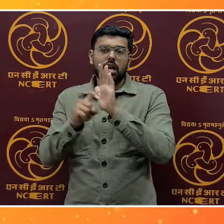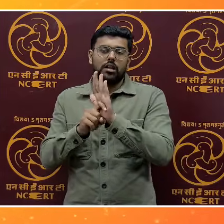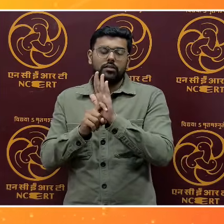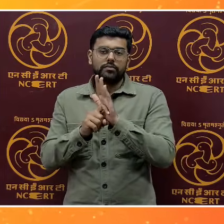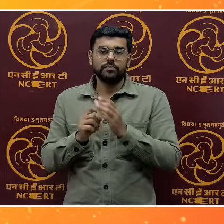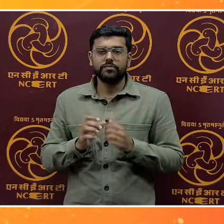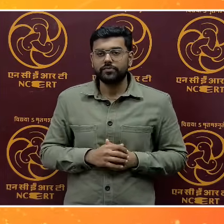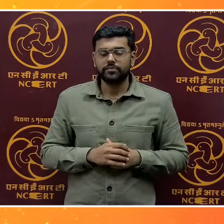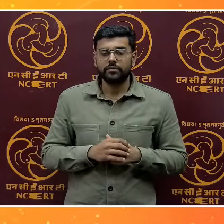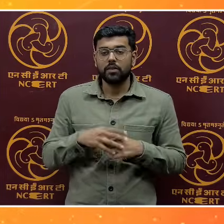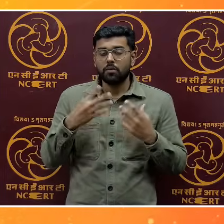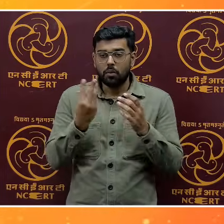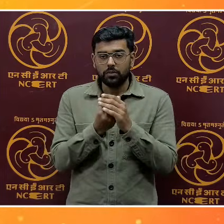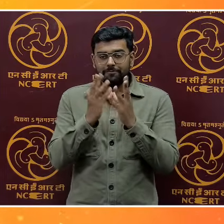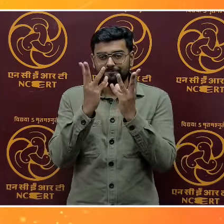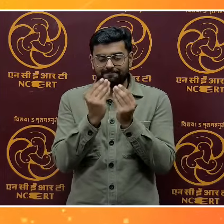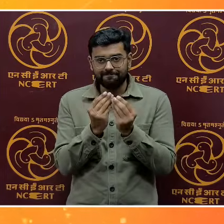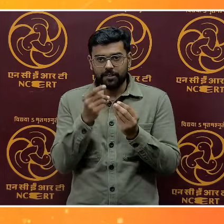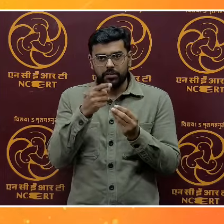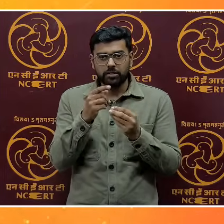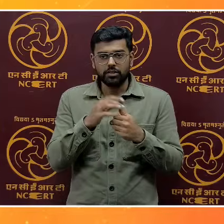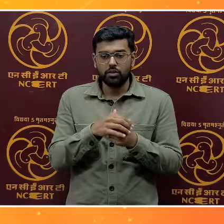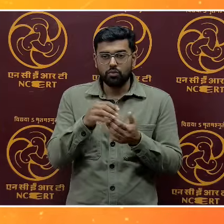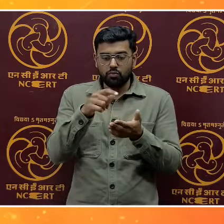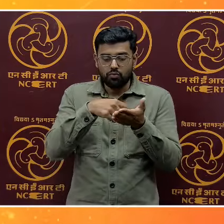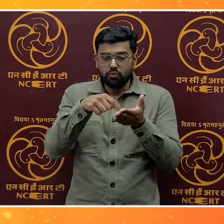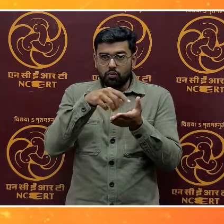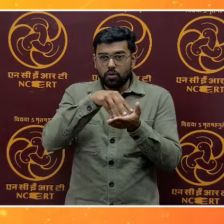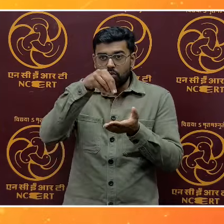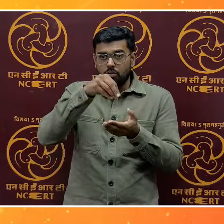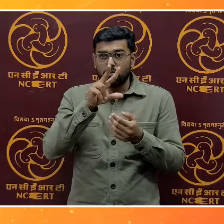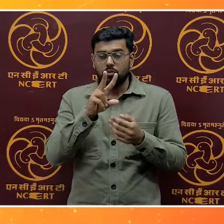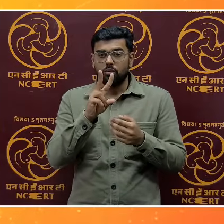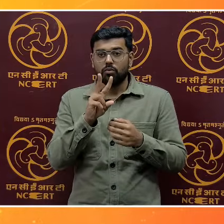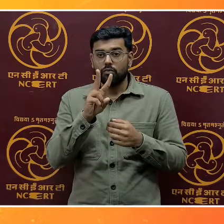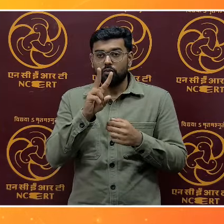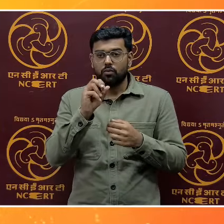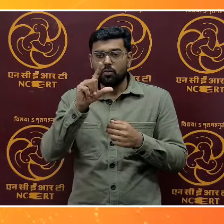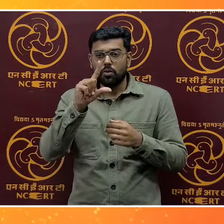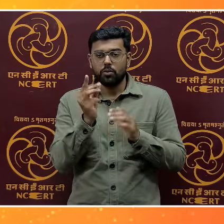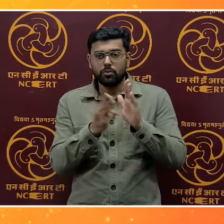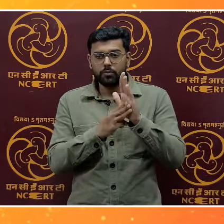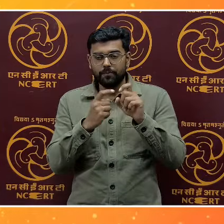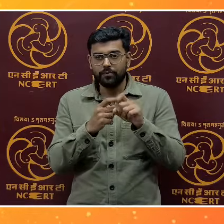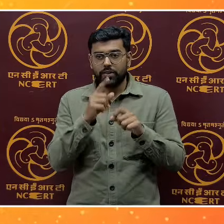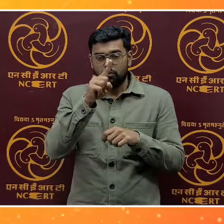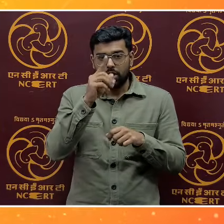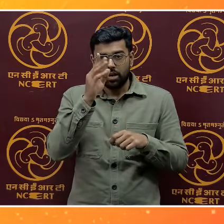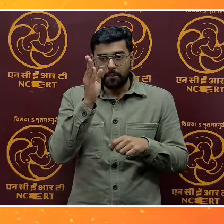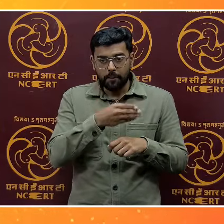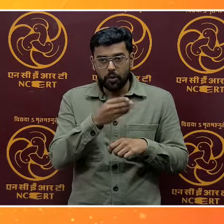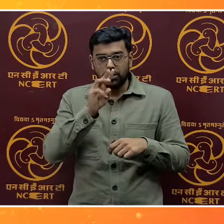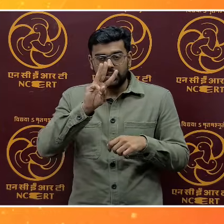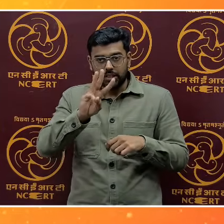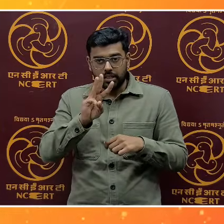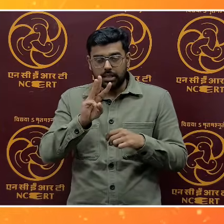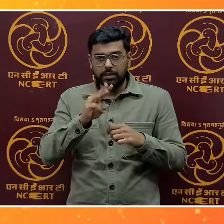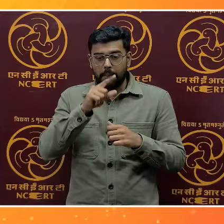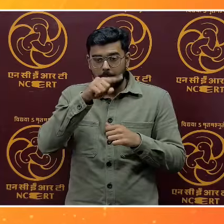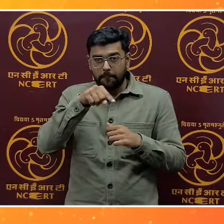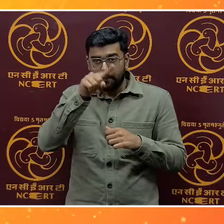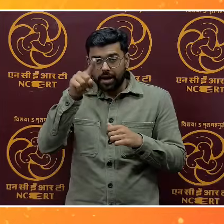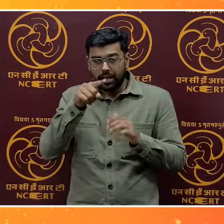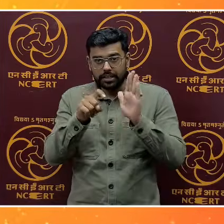We will also calculate the volume of cone children here. It is 1 upon 3 pi r square h. This is the